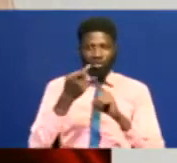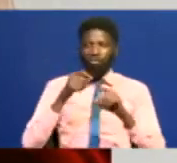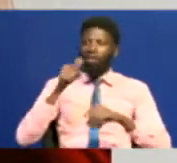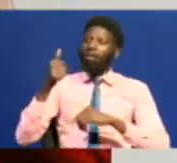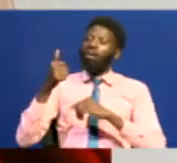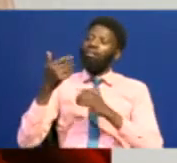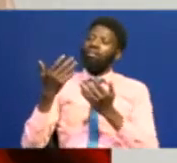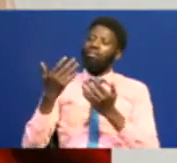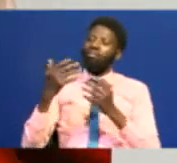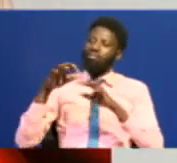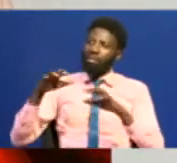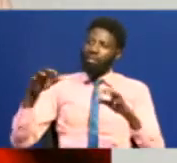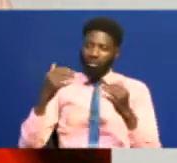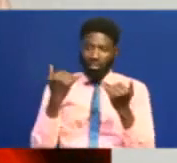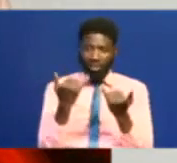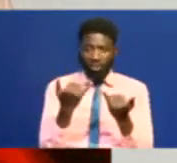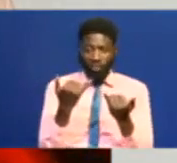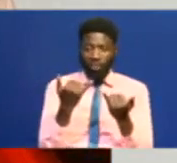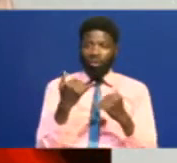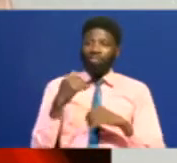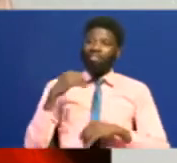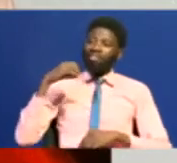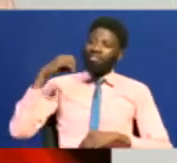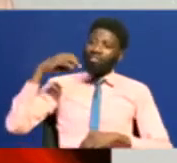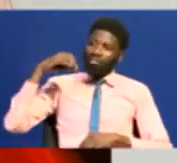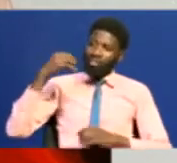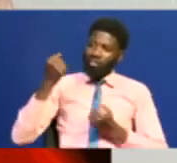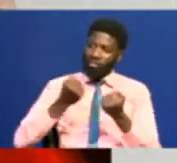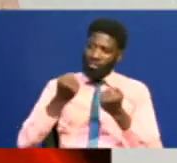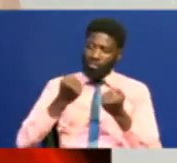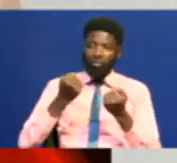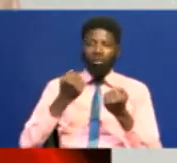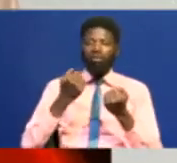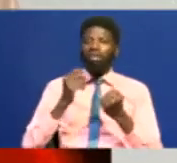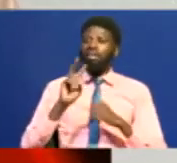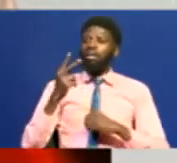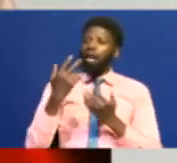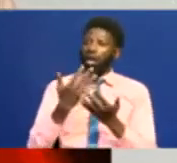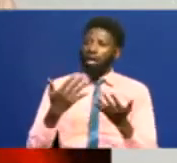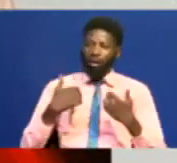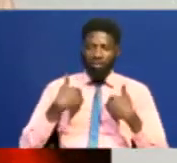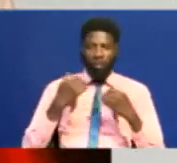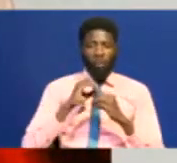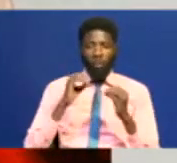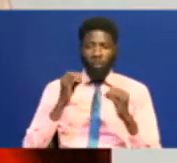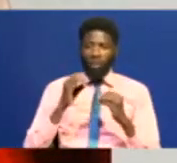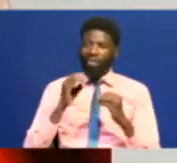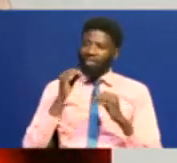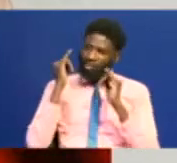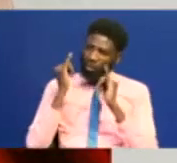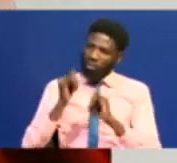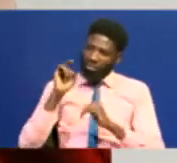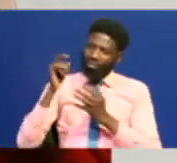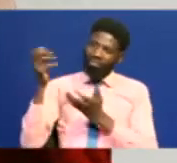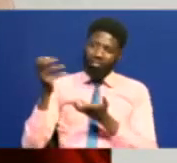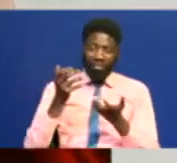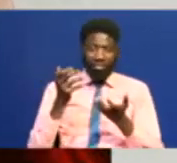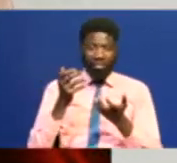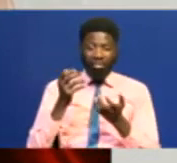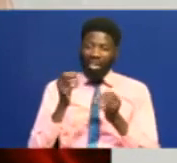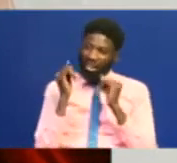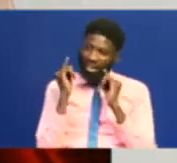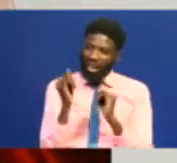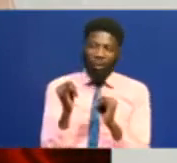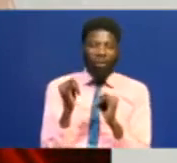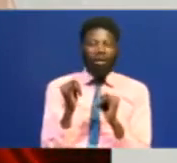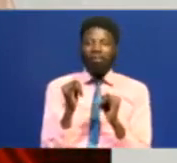cars and the EVs is that they're no used EVs, so we have to bring in new EVs. Those EVs are not affordable for our market. Mm-hmm. So what we would really appreciate is